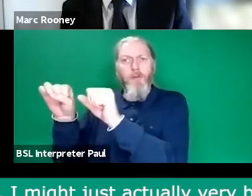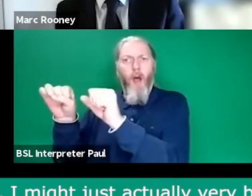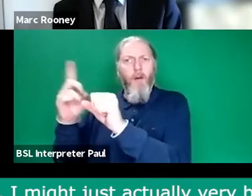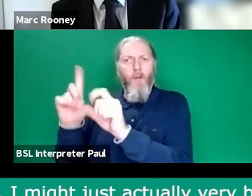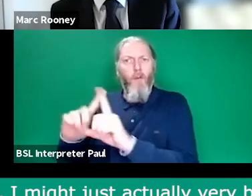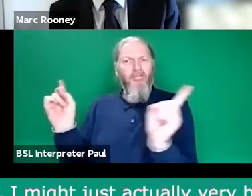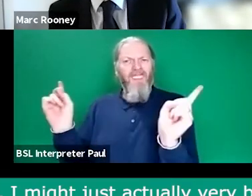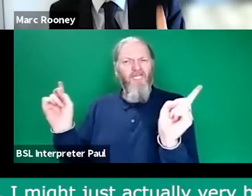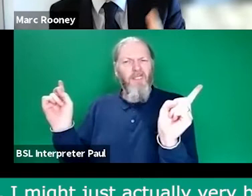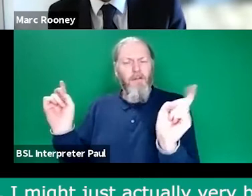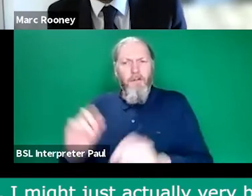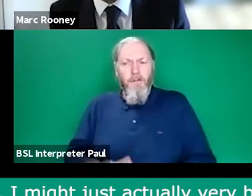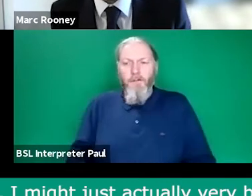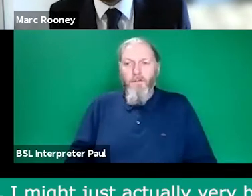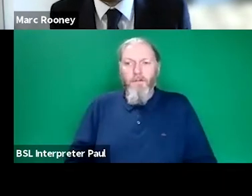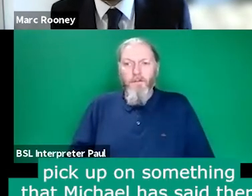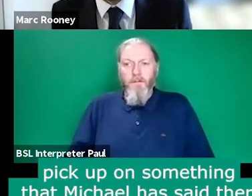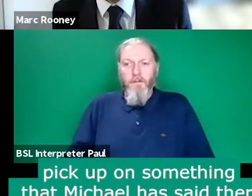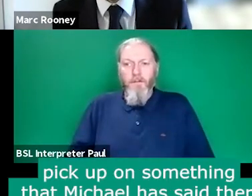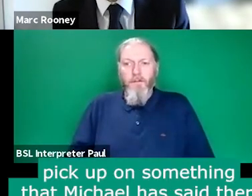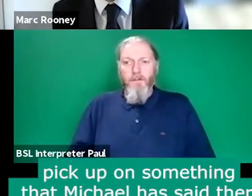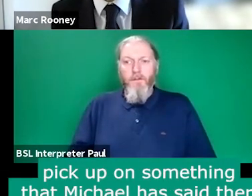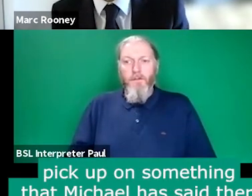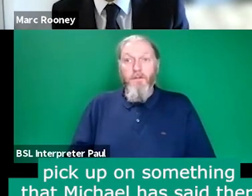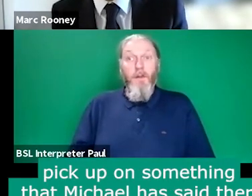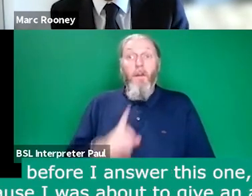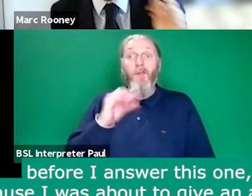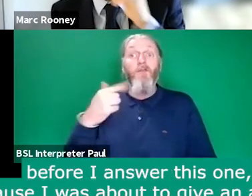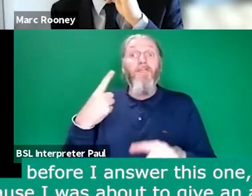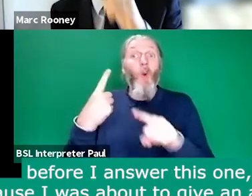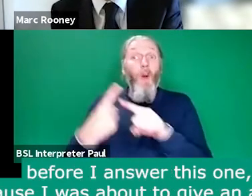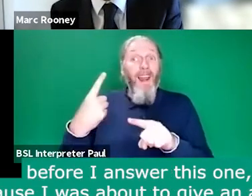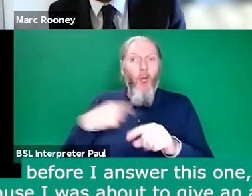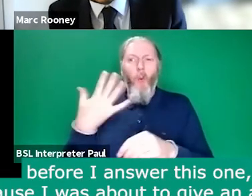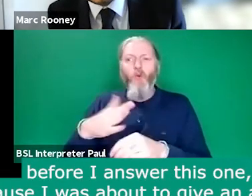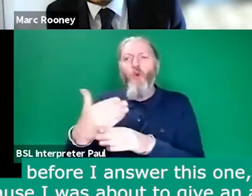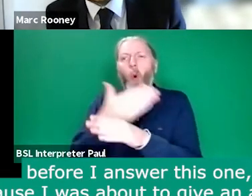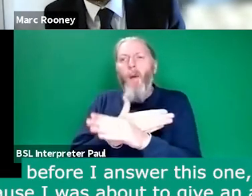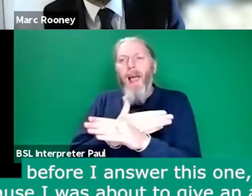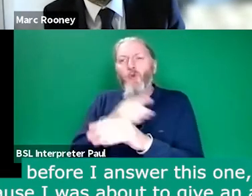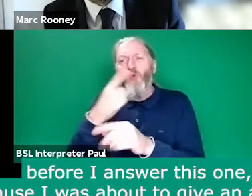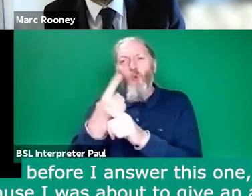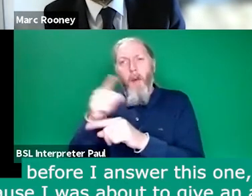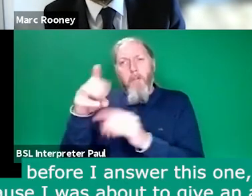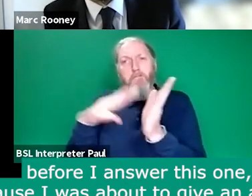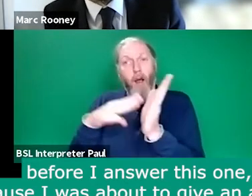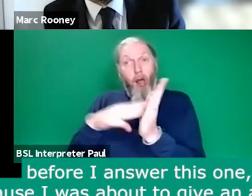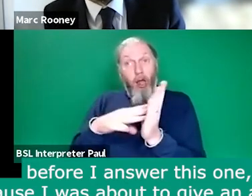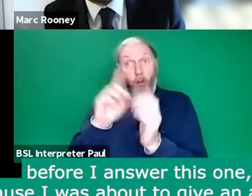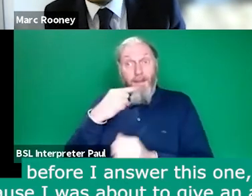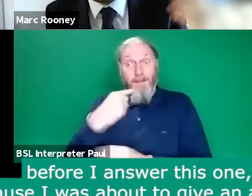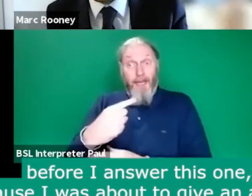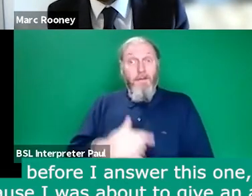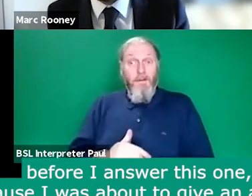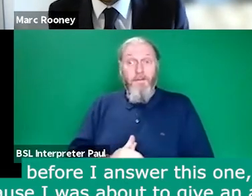Hi. So I might just actually very briefly pick up on something that Michael has said there, as before I answer this one, because